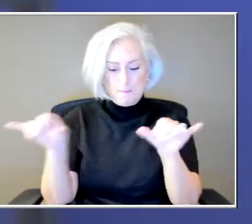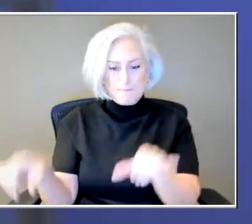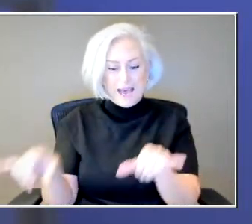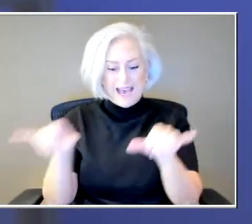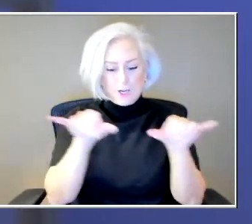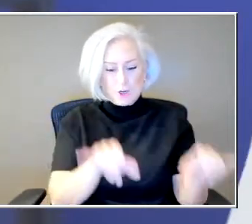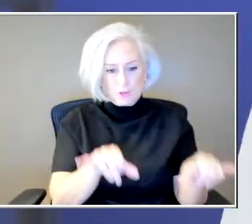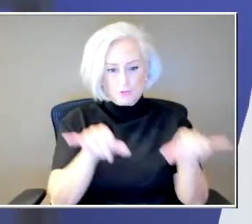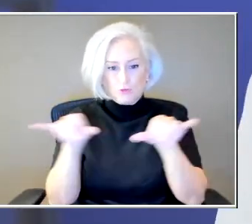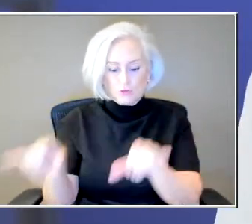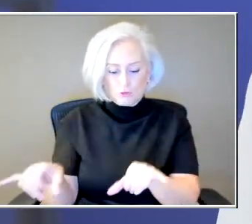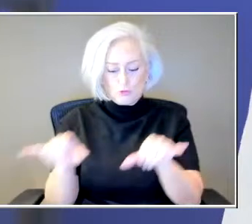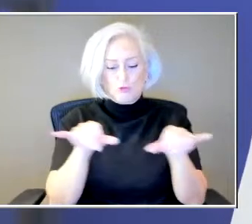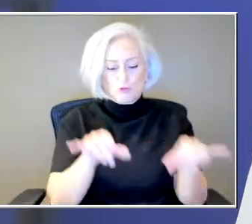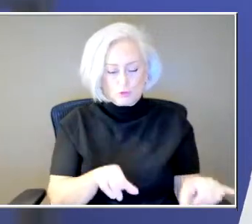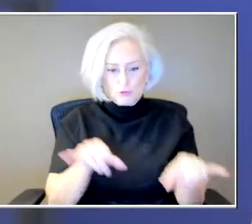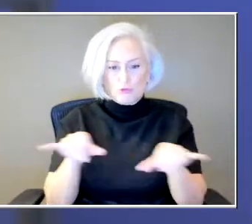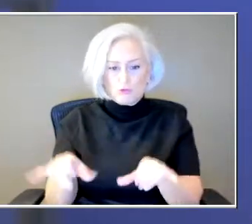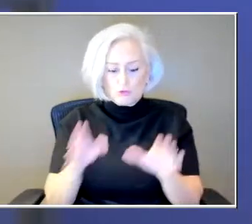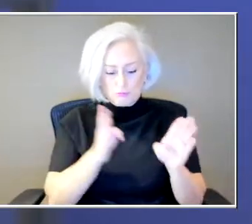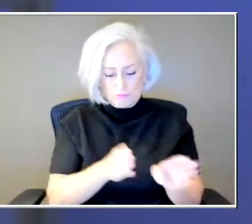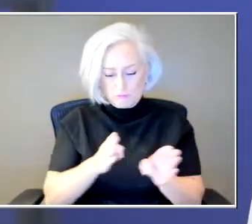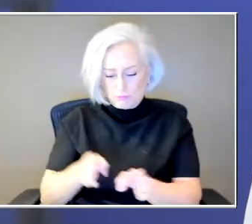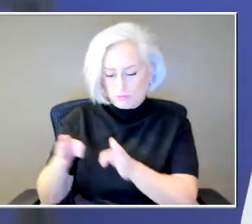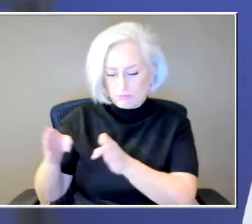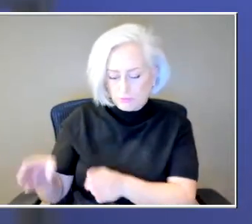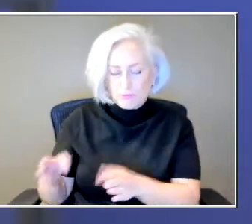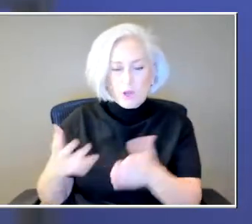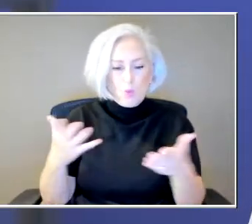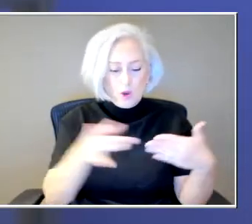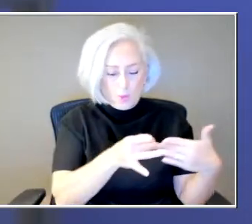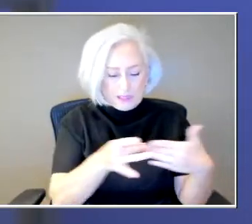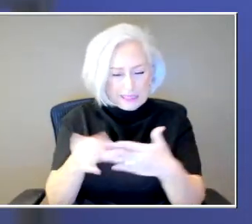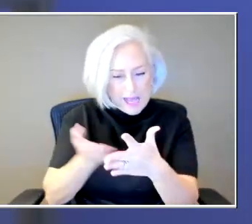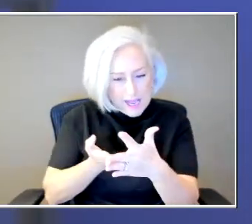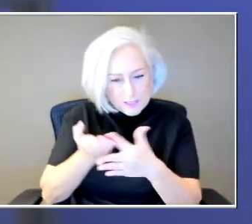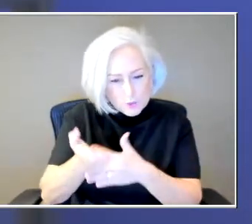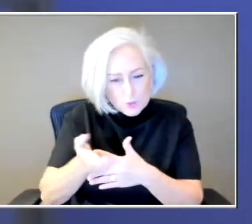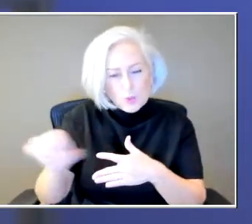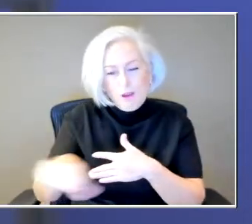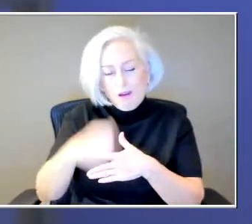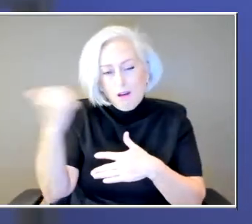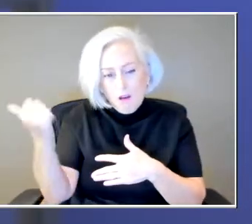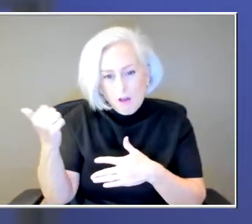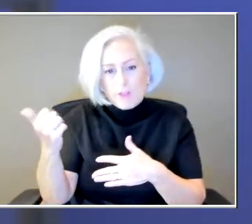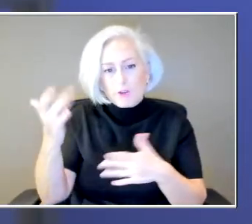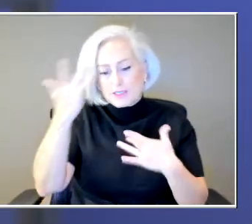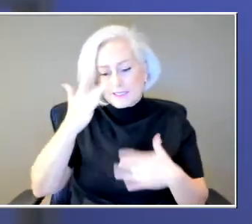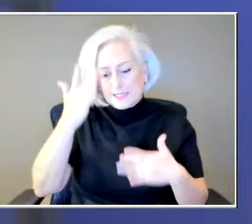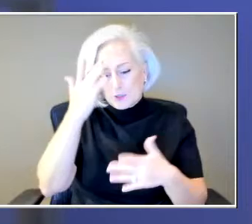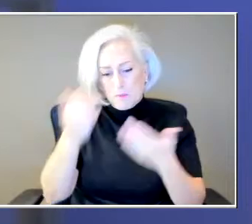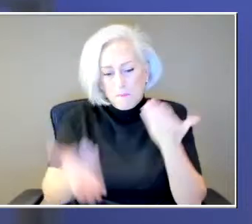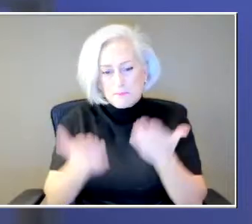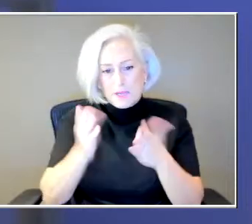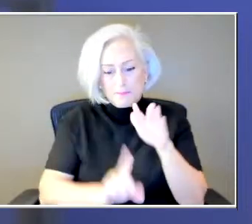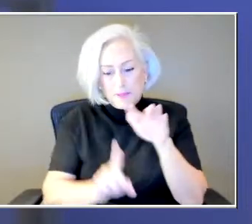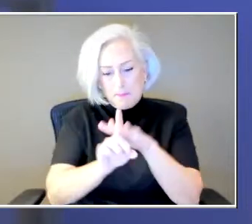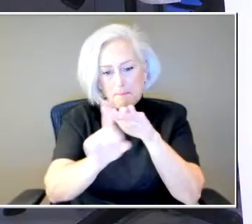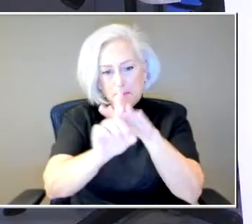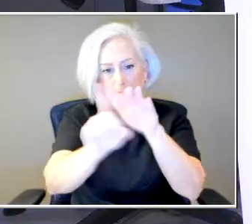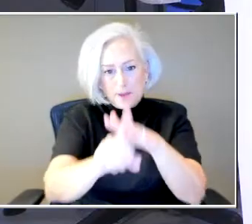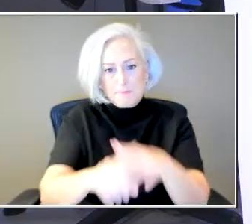family. We look for other anomalies that can guide us to whether other syndromes could be running with colon